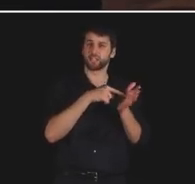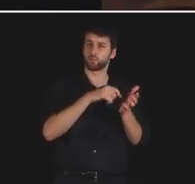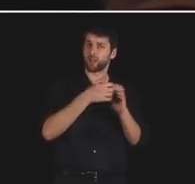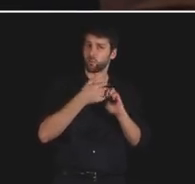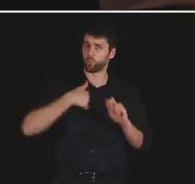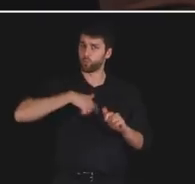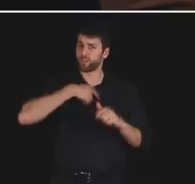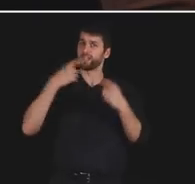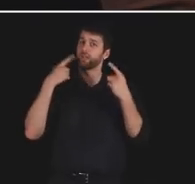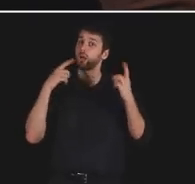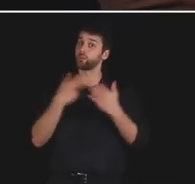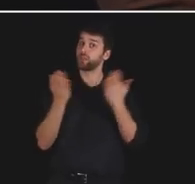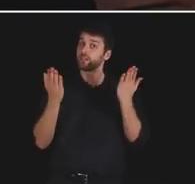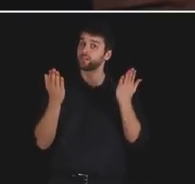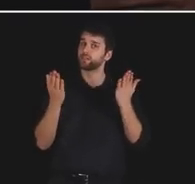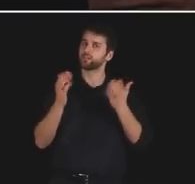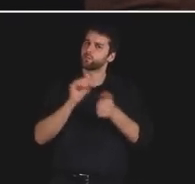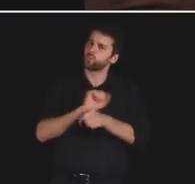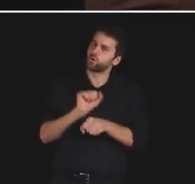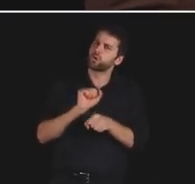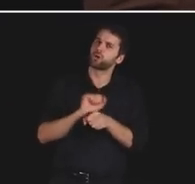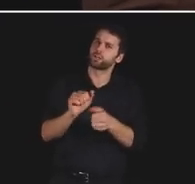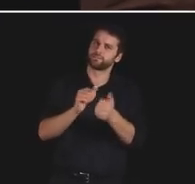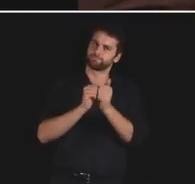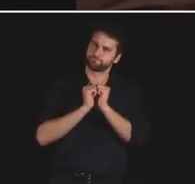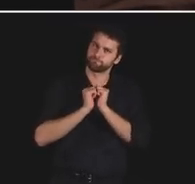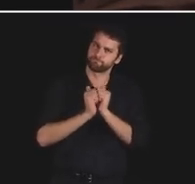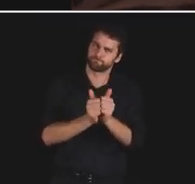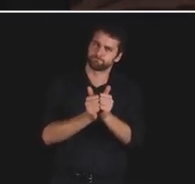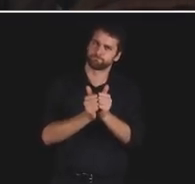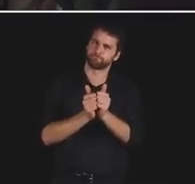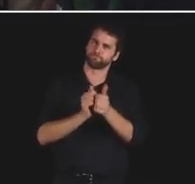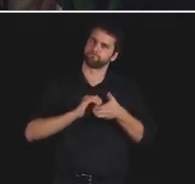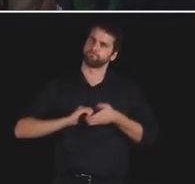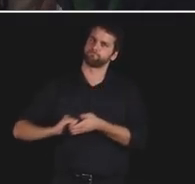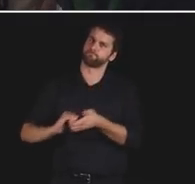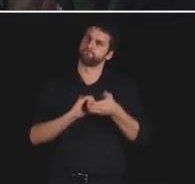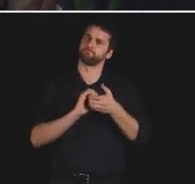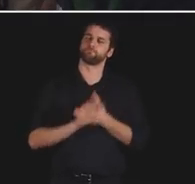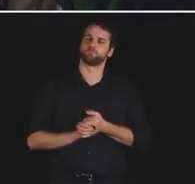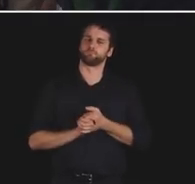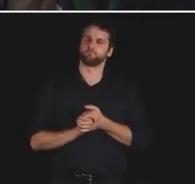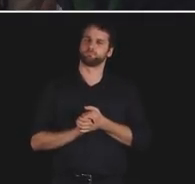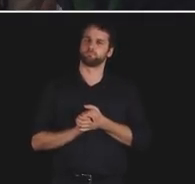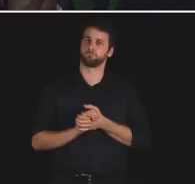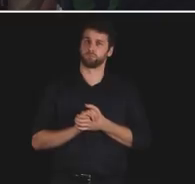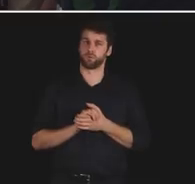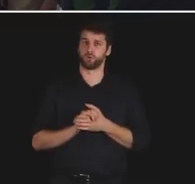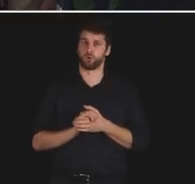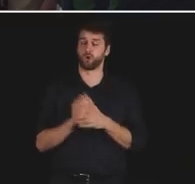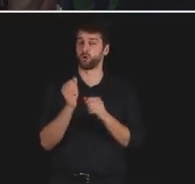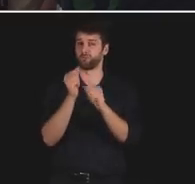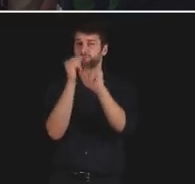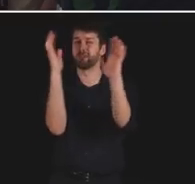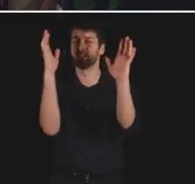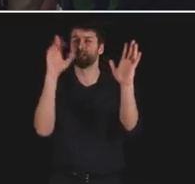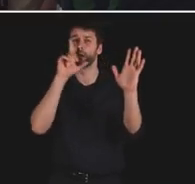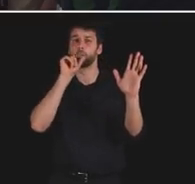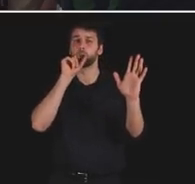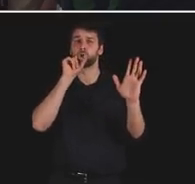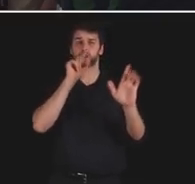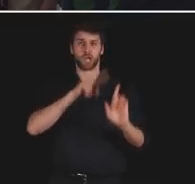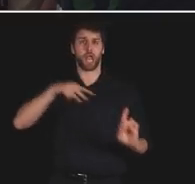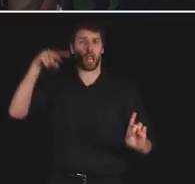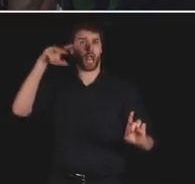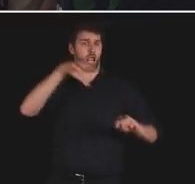borders. Just imagine what birds might see if they watched us, this kaleidoscope of humans running around with